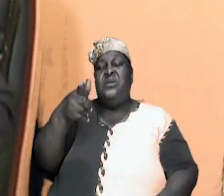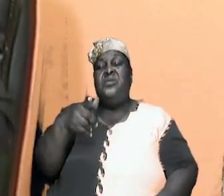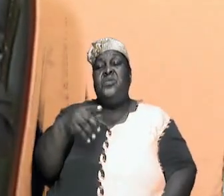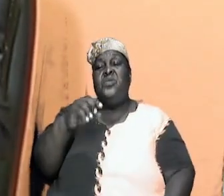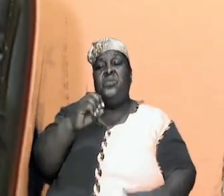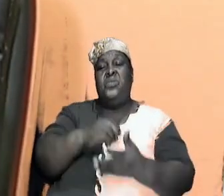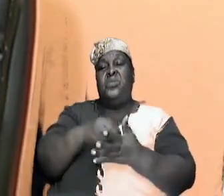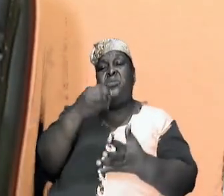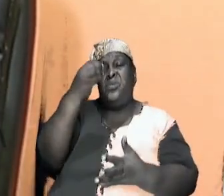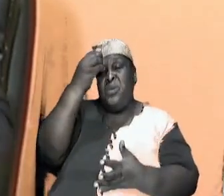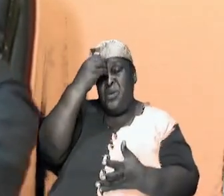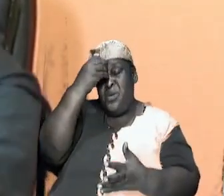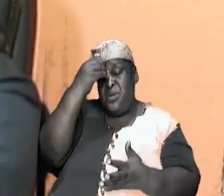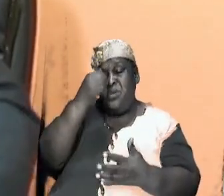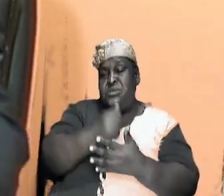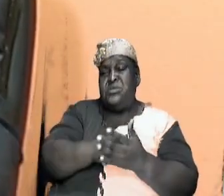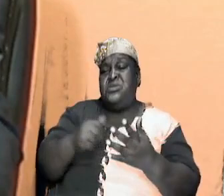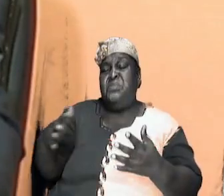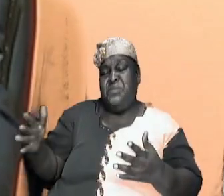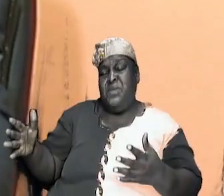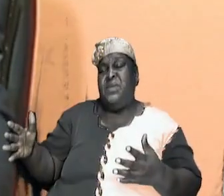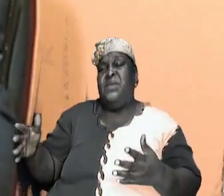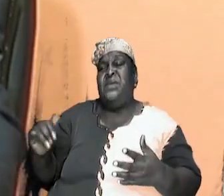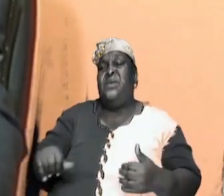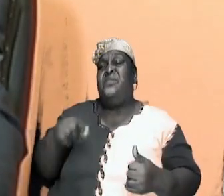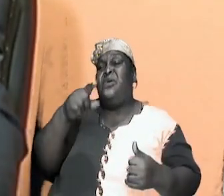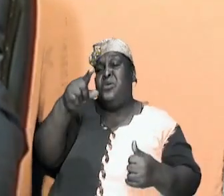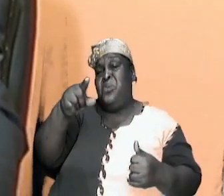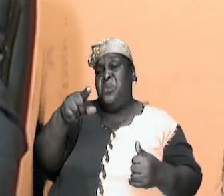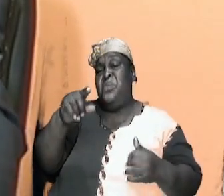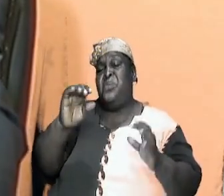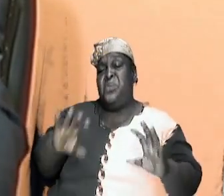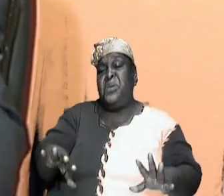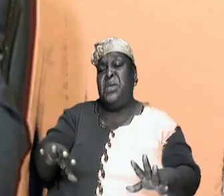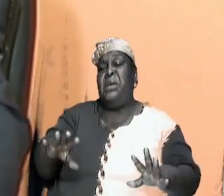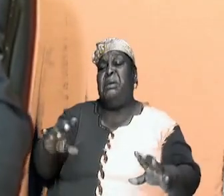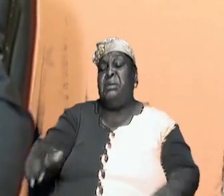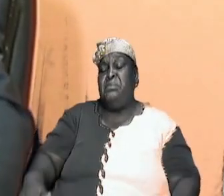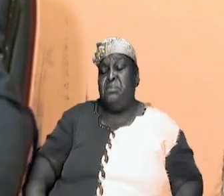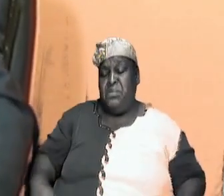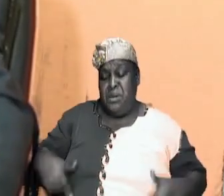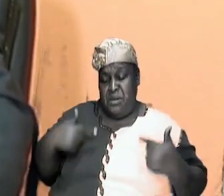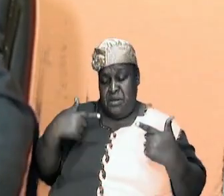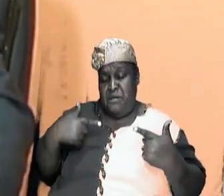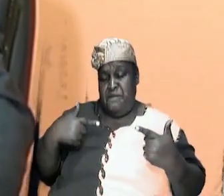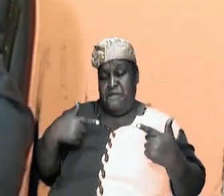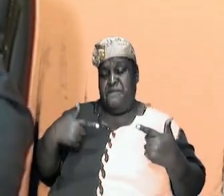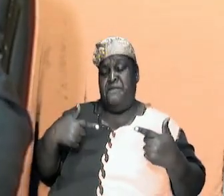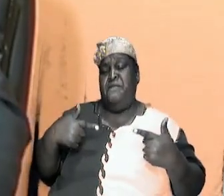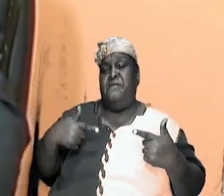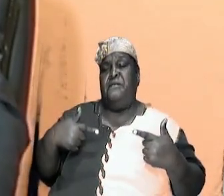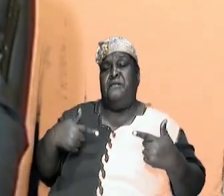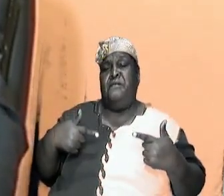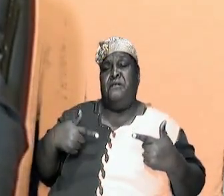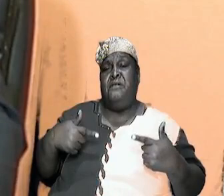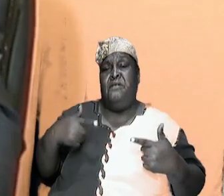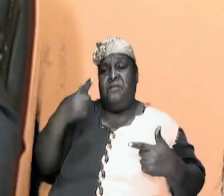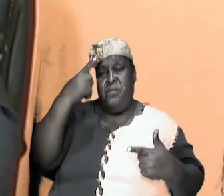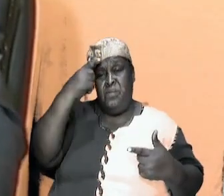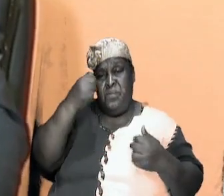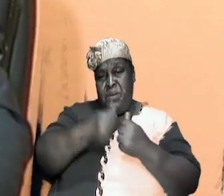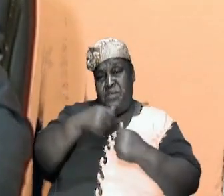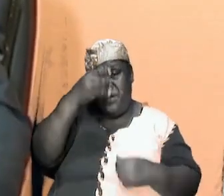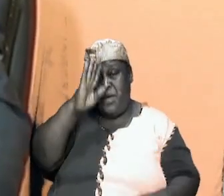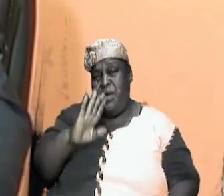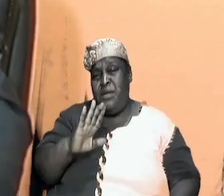some amount of something that you can apply to your walk with God, and